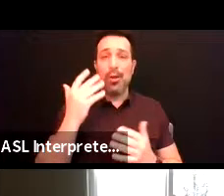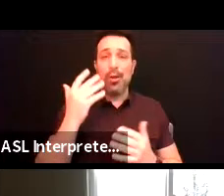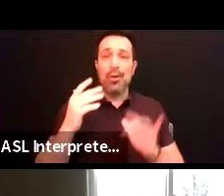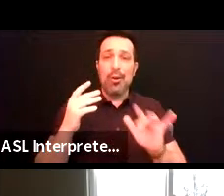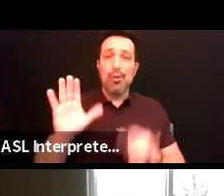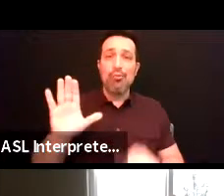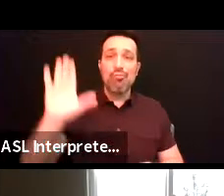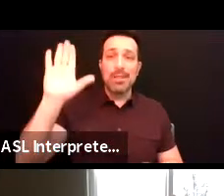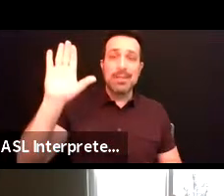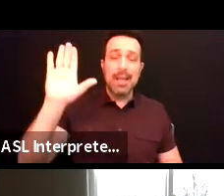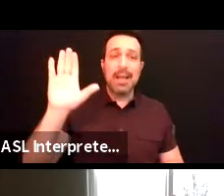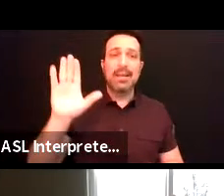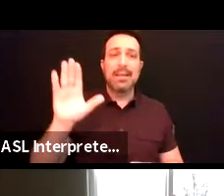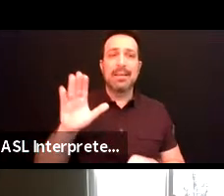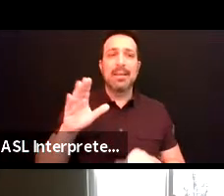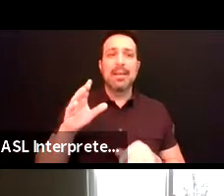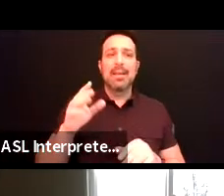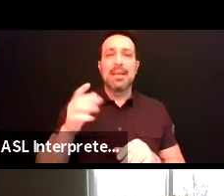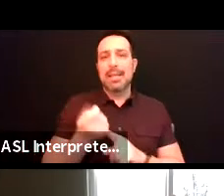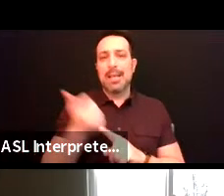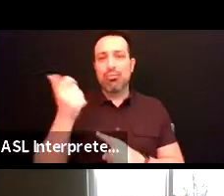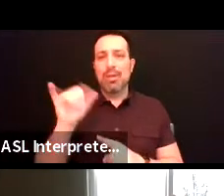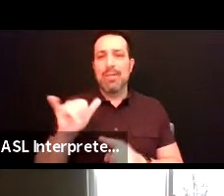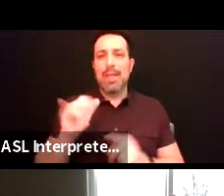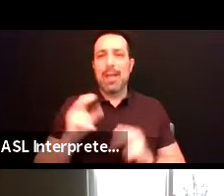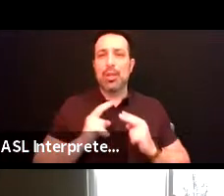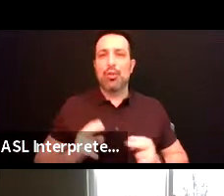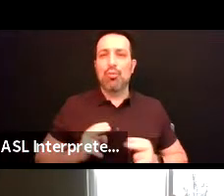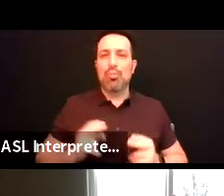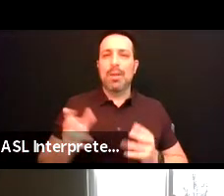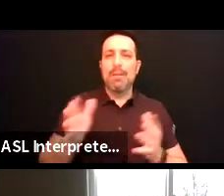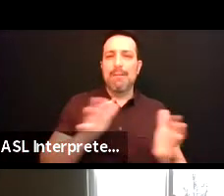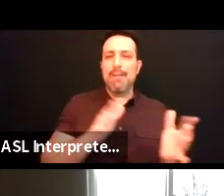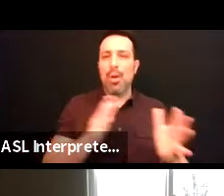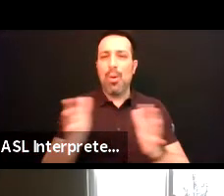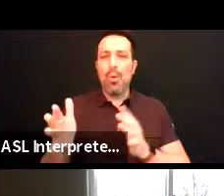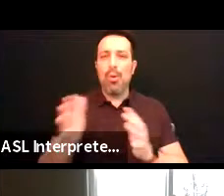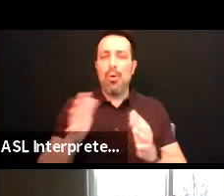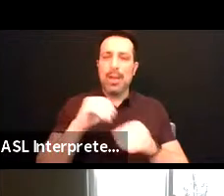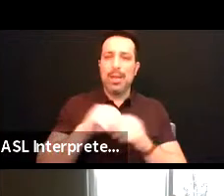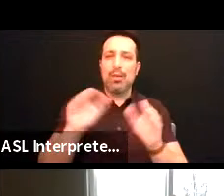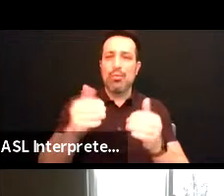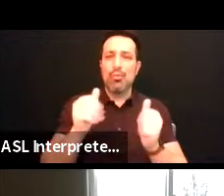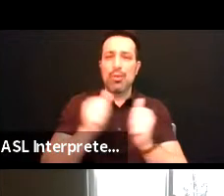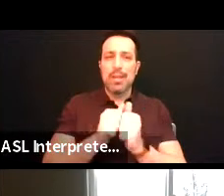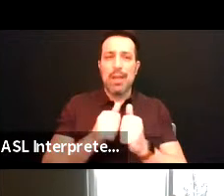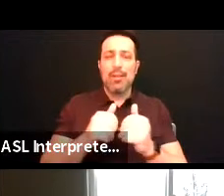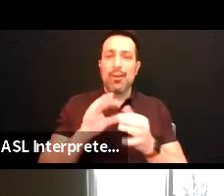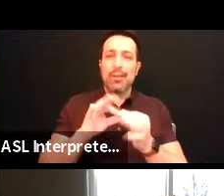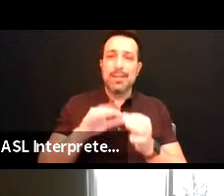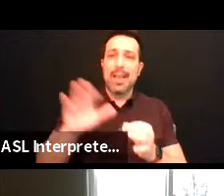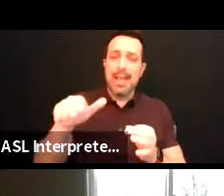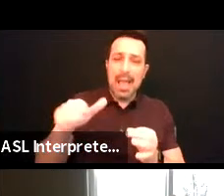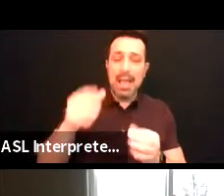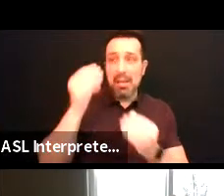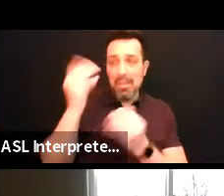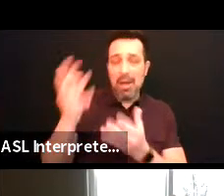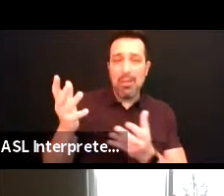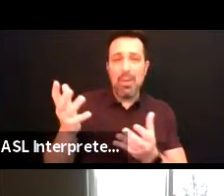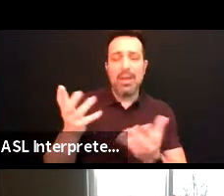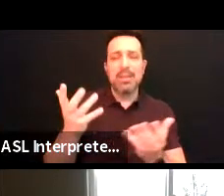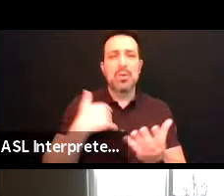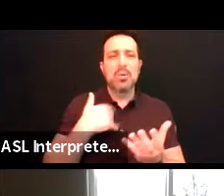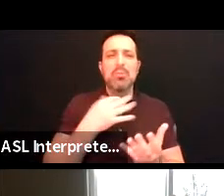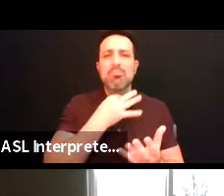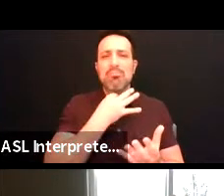hand feature. It kind of gets rid of that like human flow of being in a room together and being like, hey, by the way, right? And so I guess I